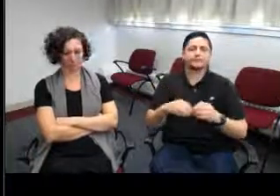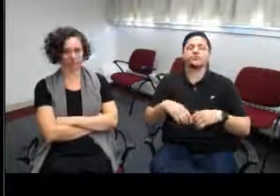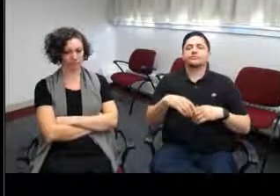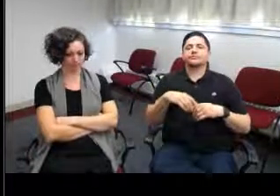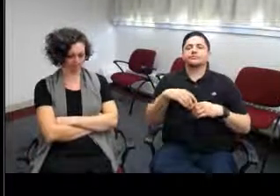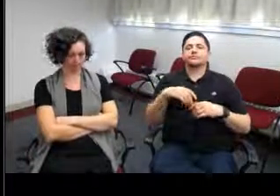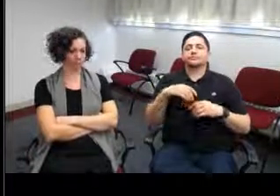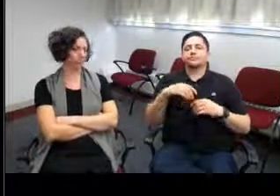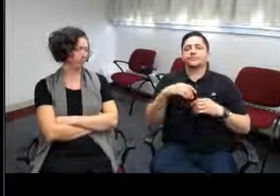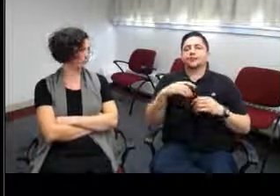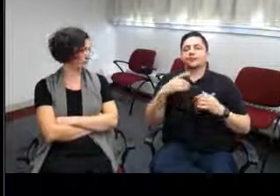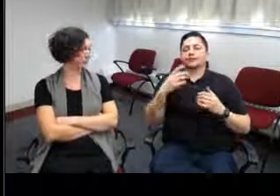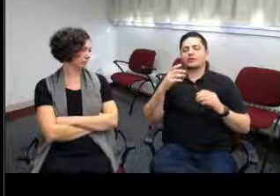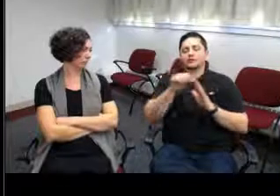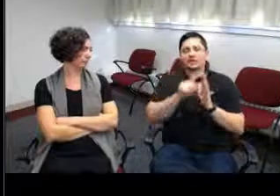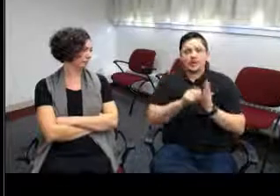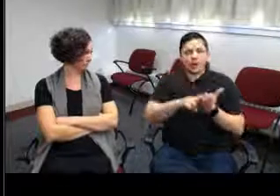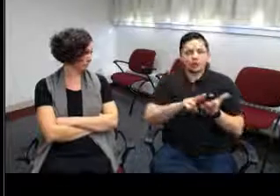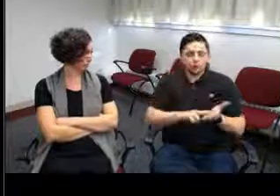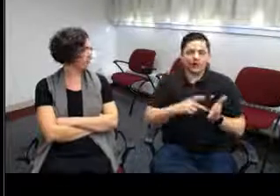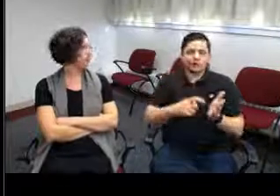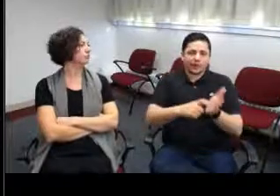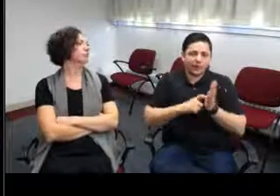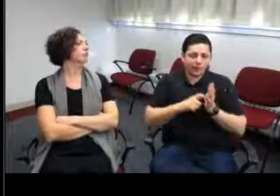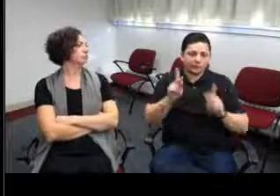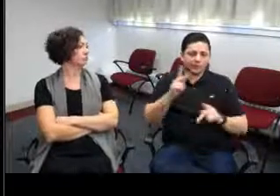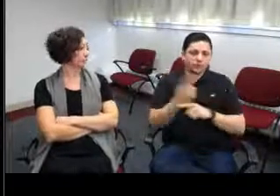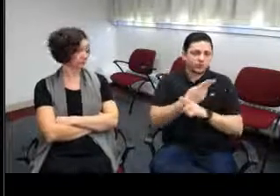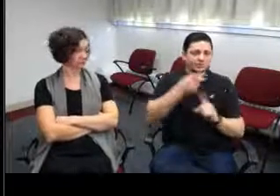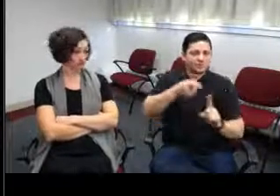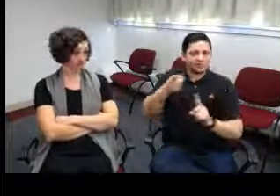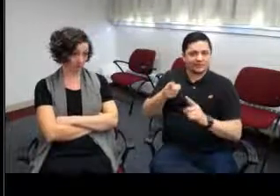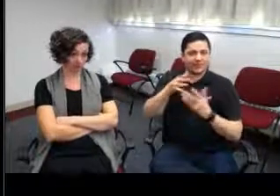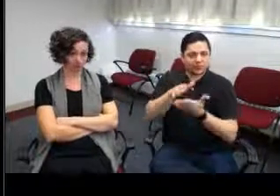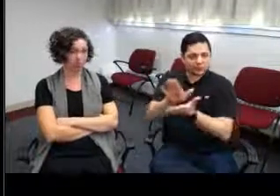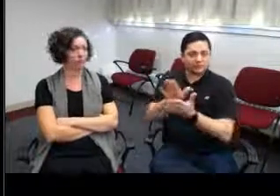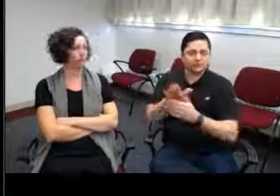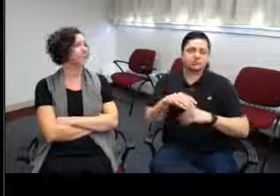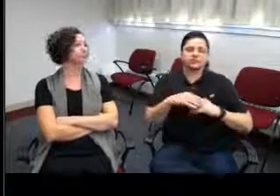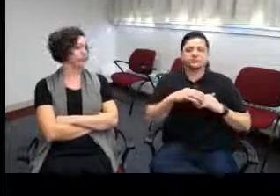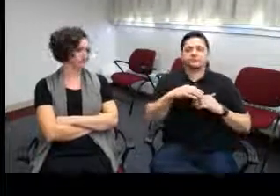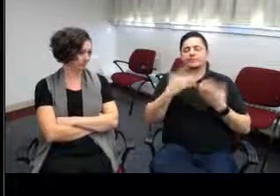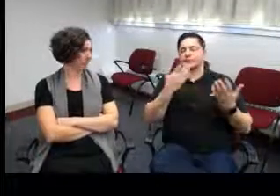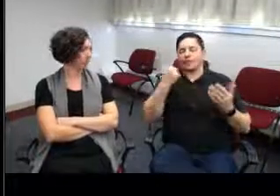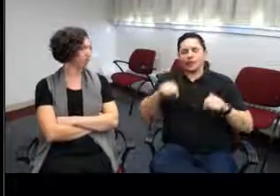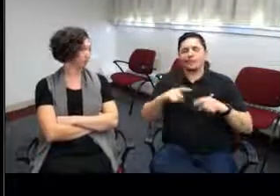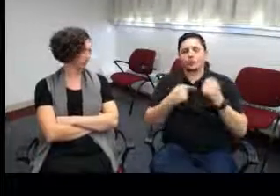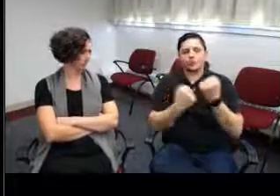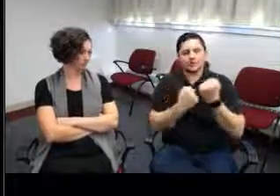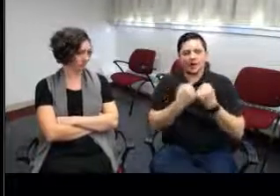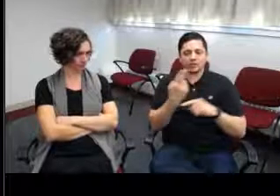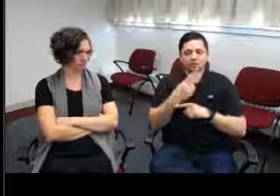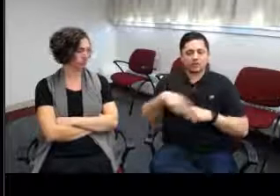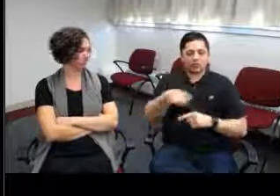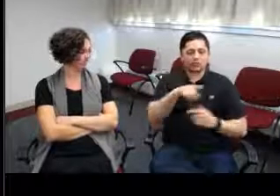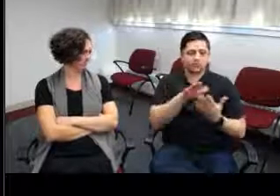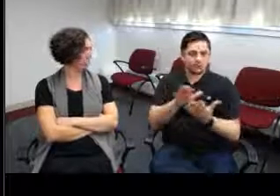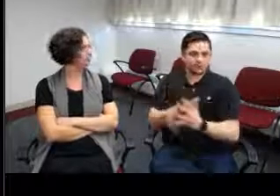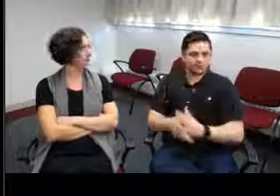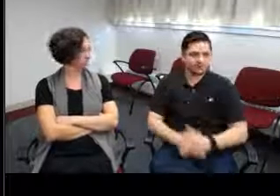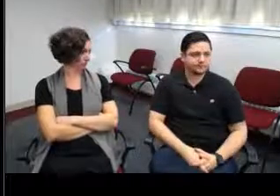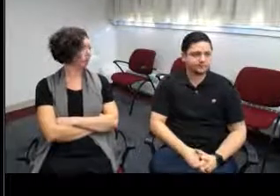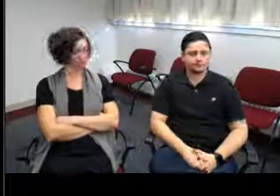more because basically they're more likely to be funded. State contracts, for example, require us